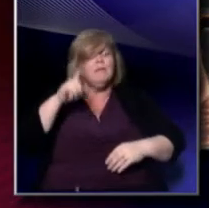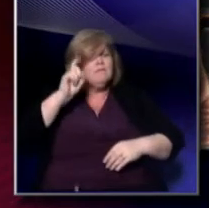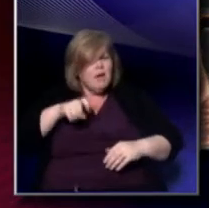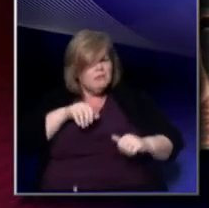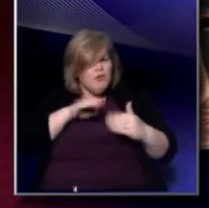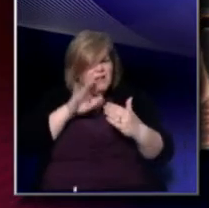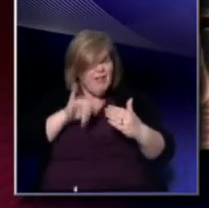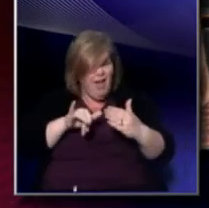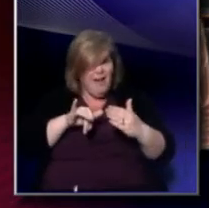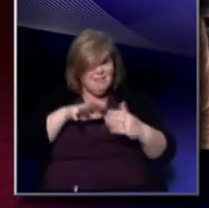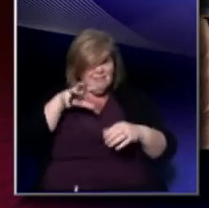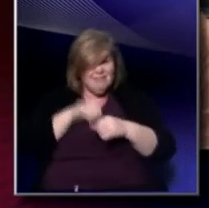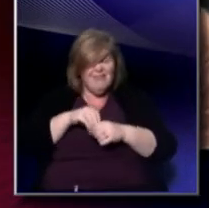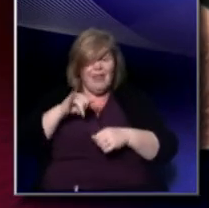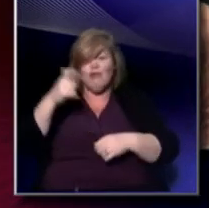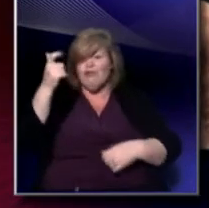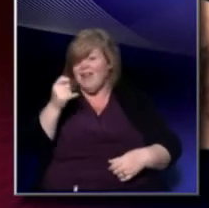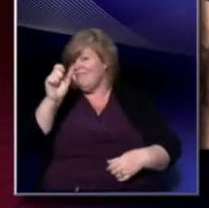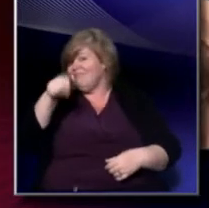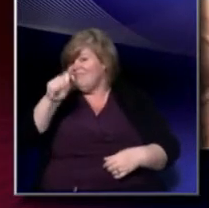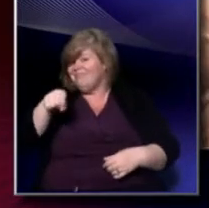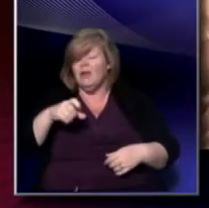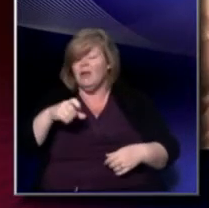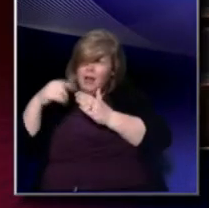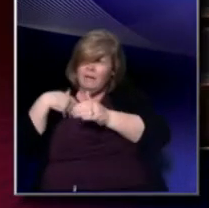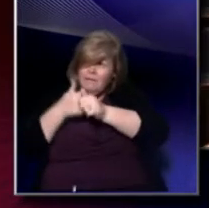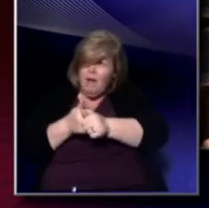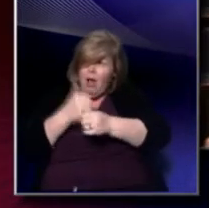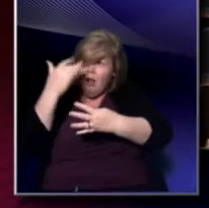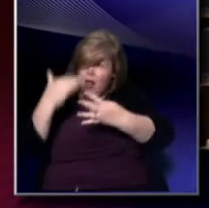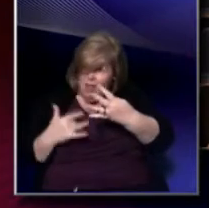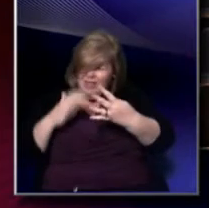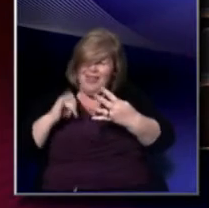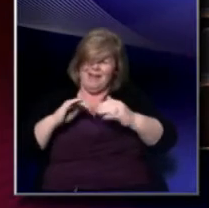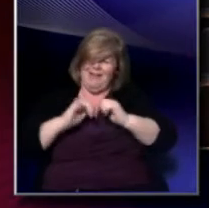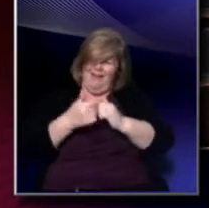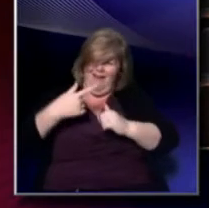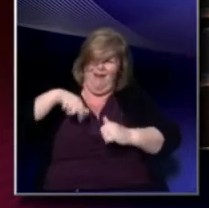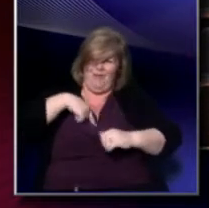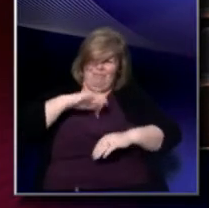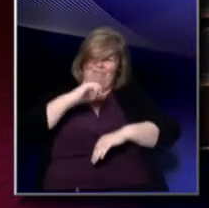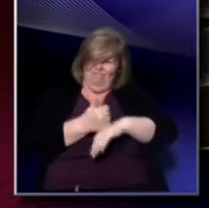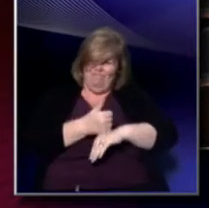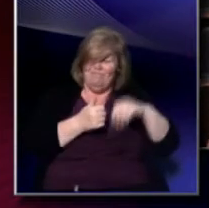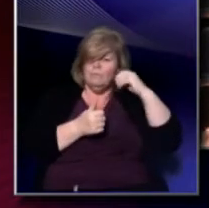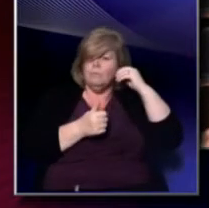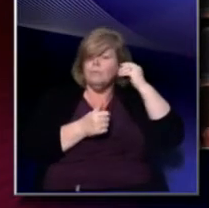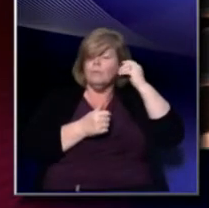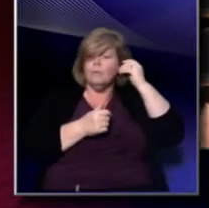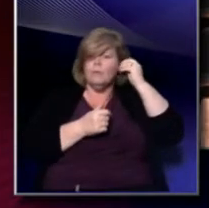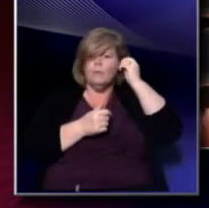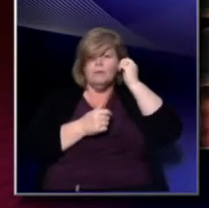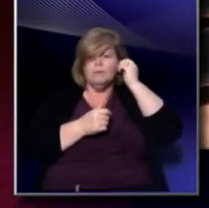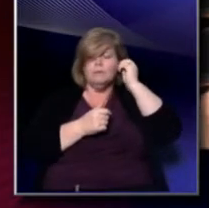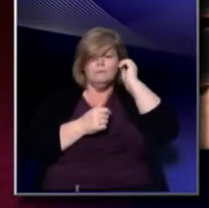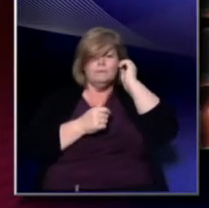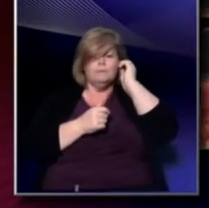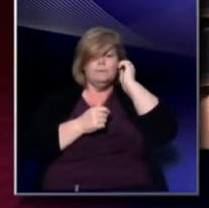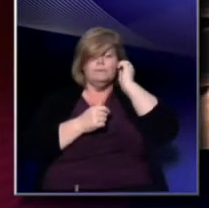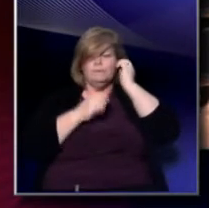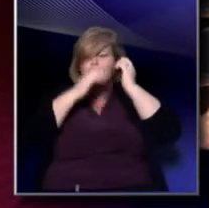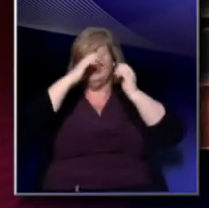of these things were not just things that we came up with. And if we move on in that final year, you can kind of see